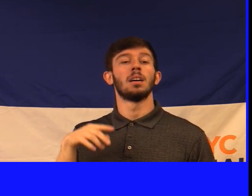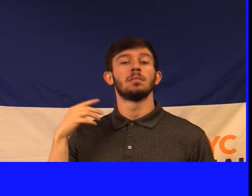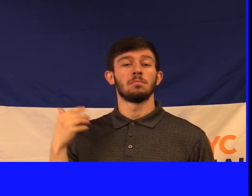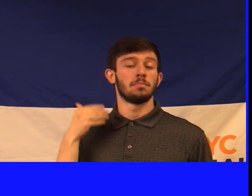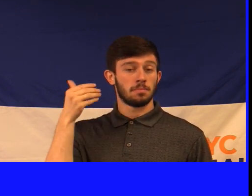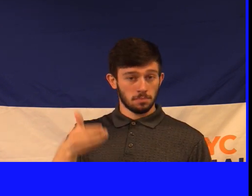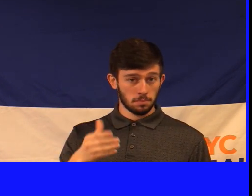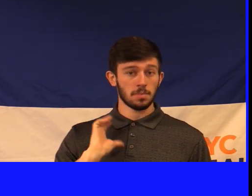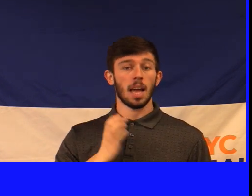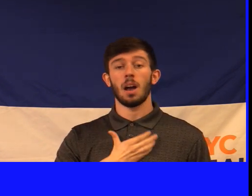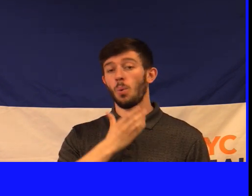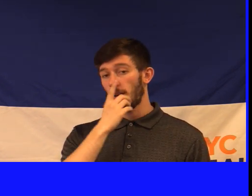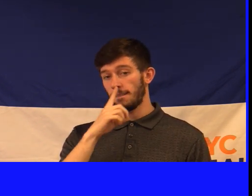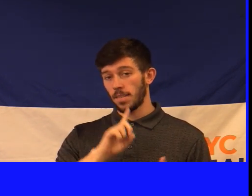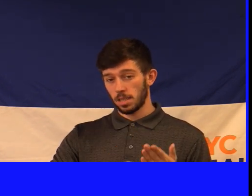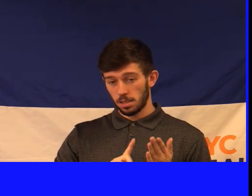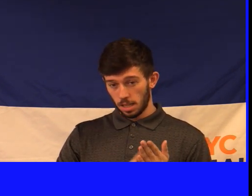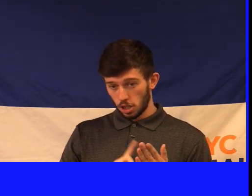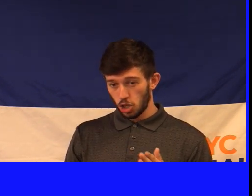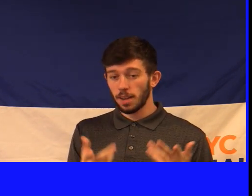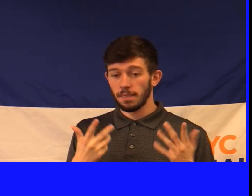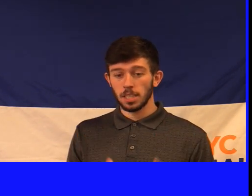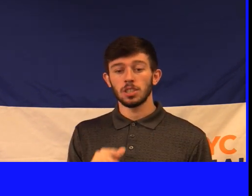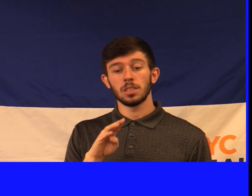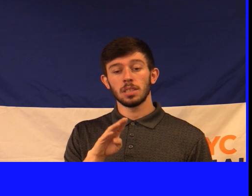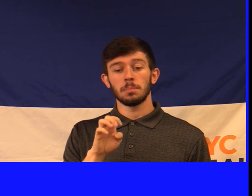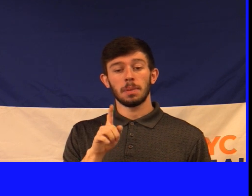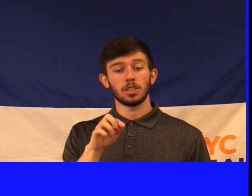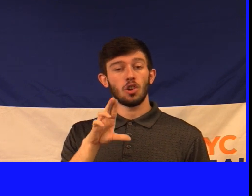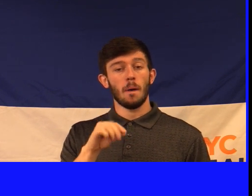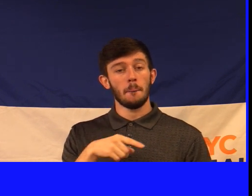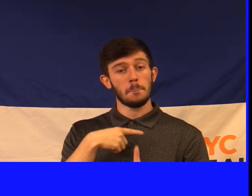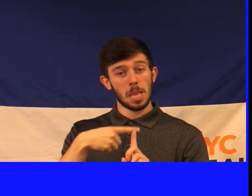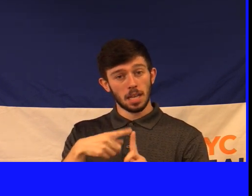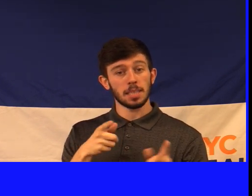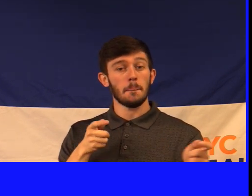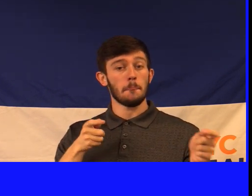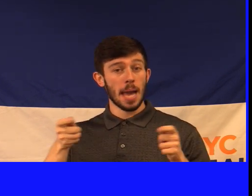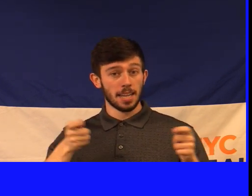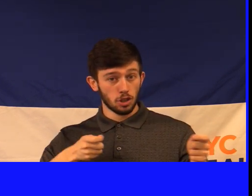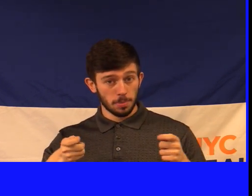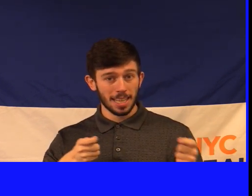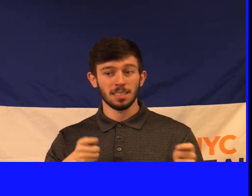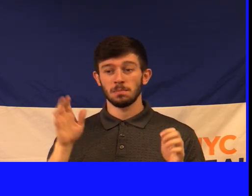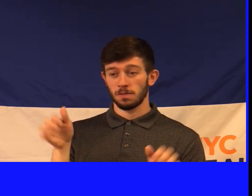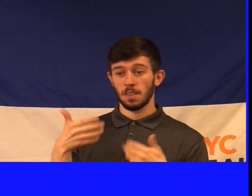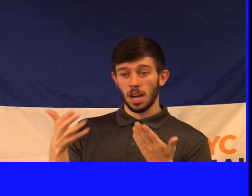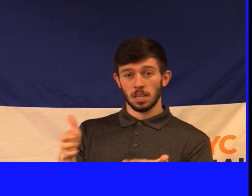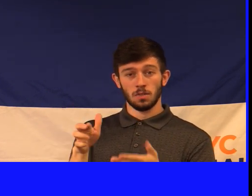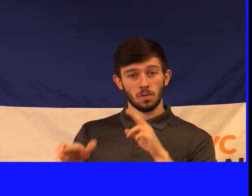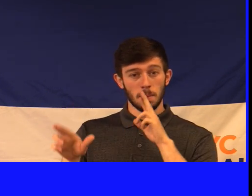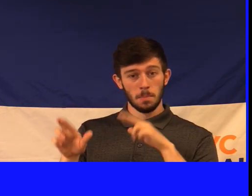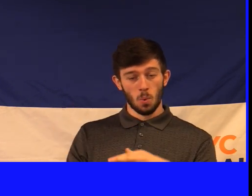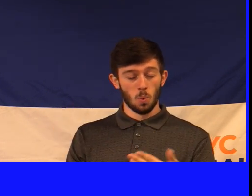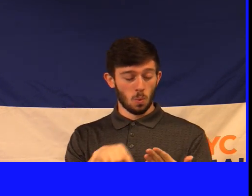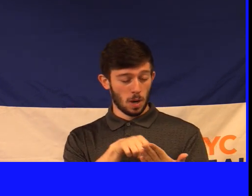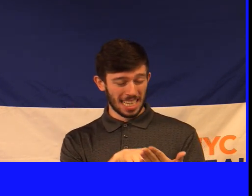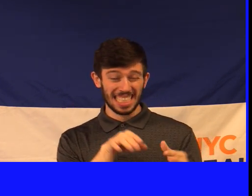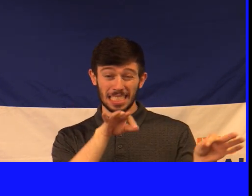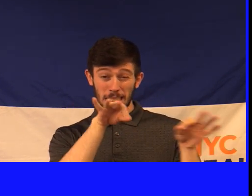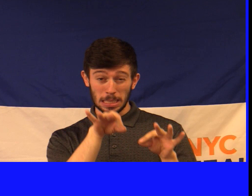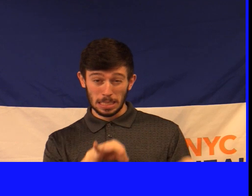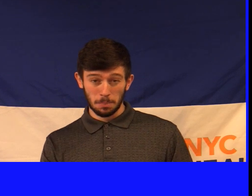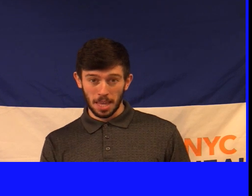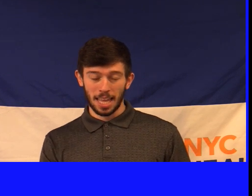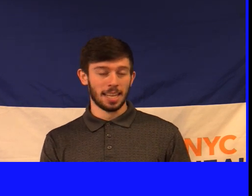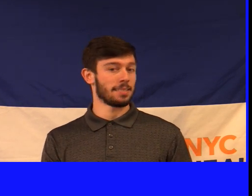Subsequent to our investigation, Metro Plus management provided us with a report that gave explanations for